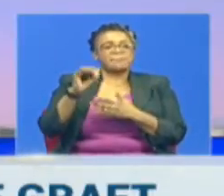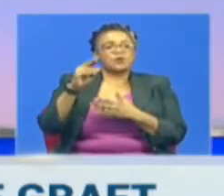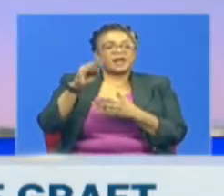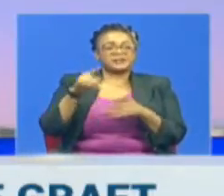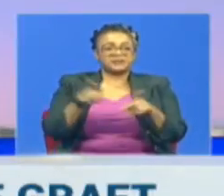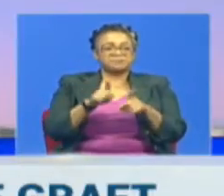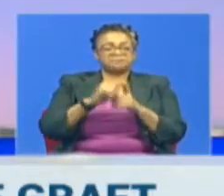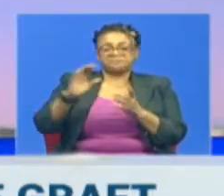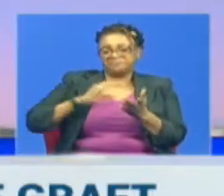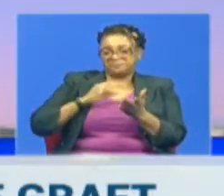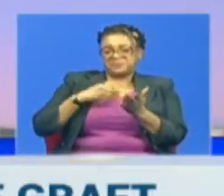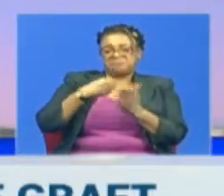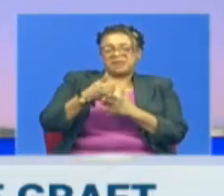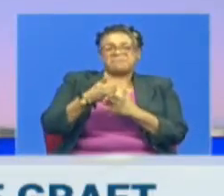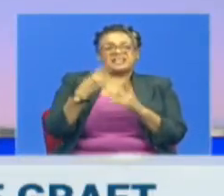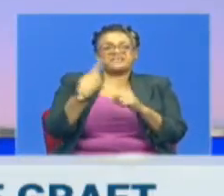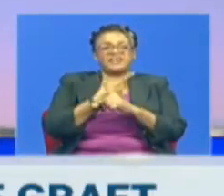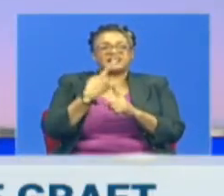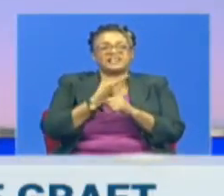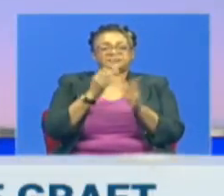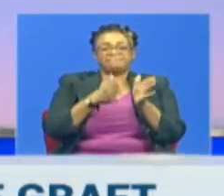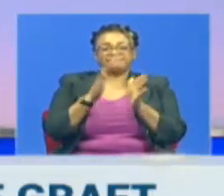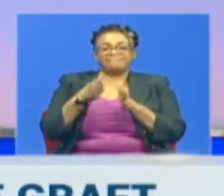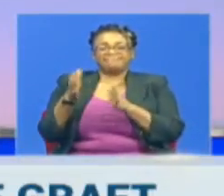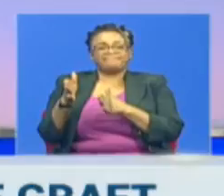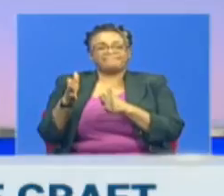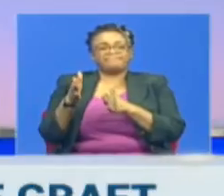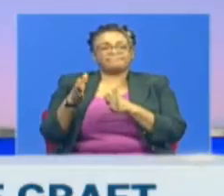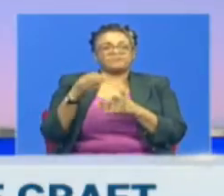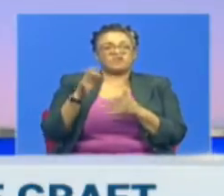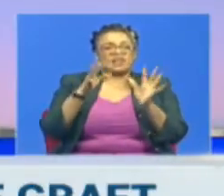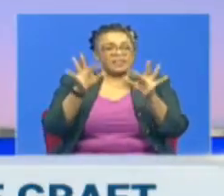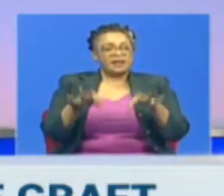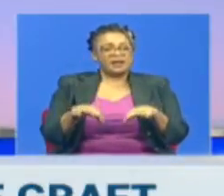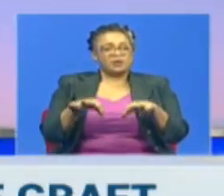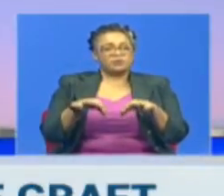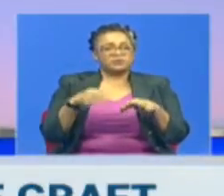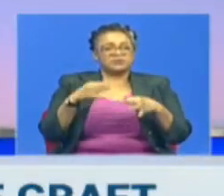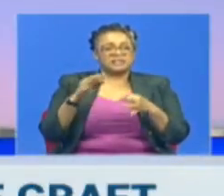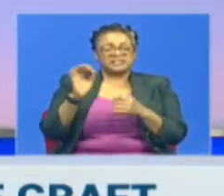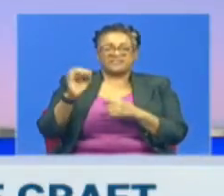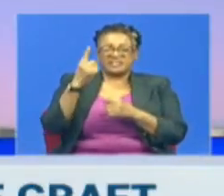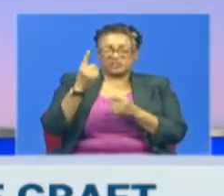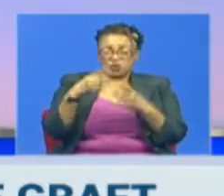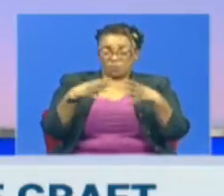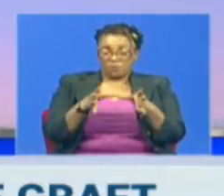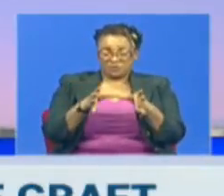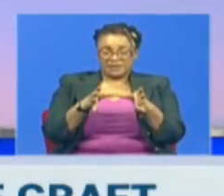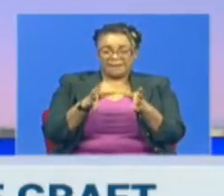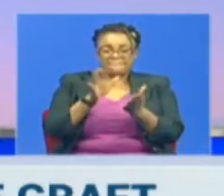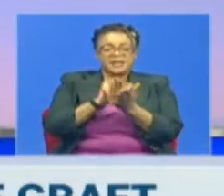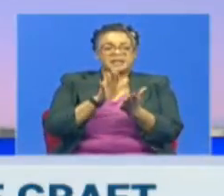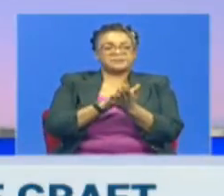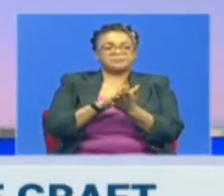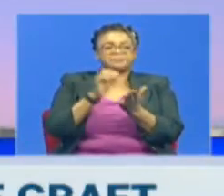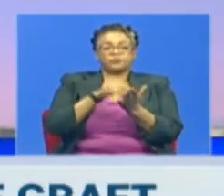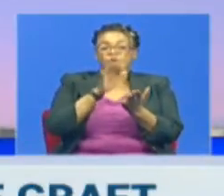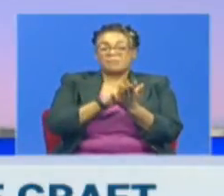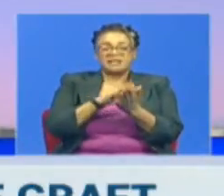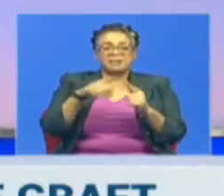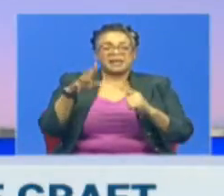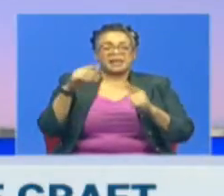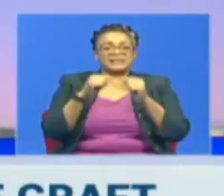received payments in various installments through an account at the First Community Bank. The documents by the Ethics and